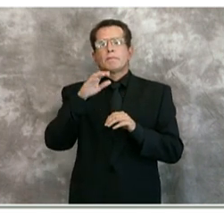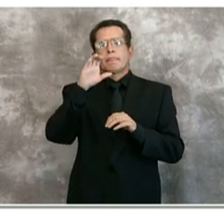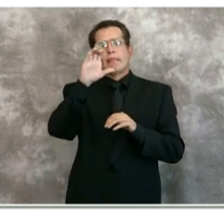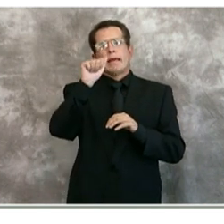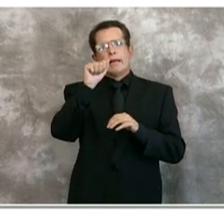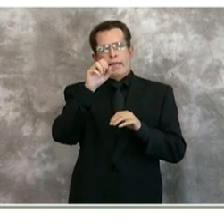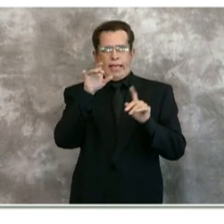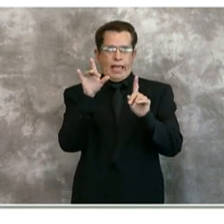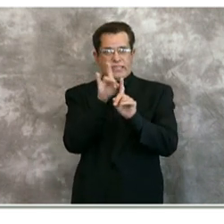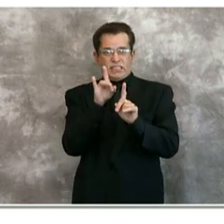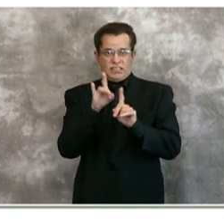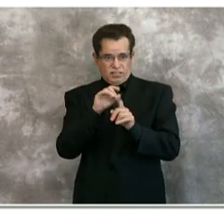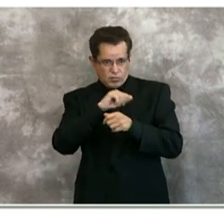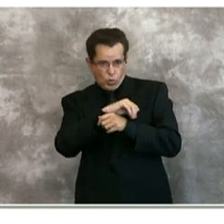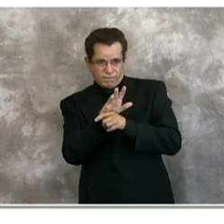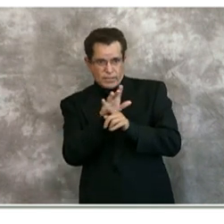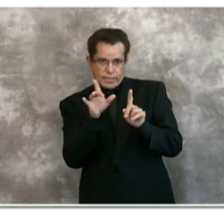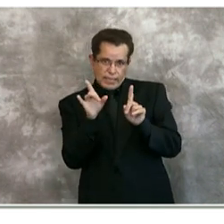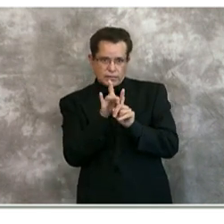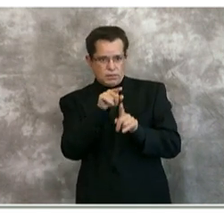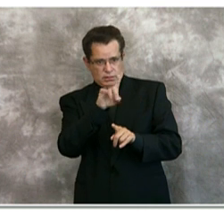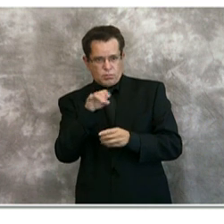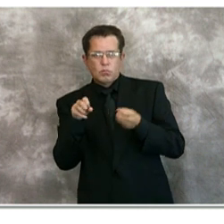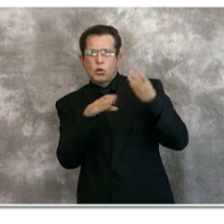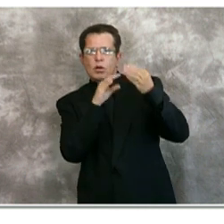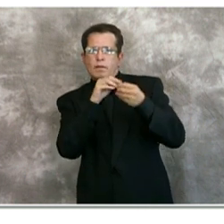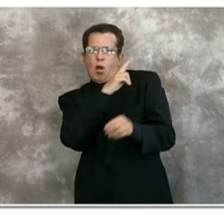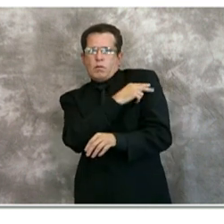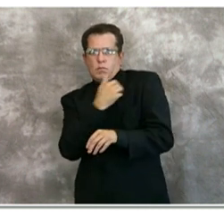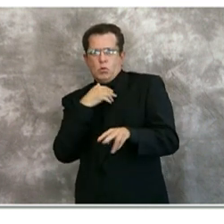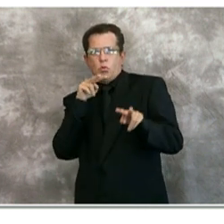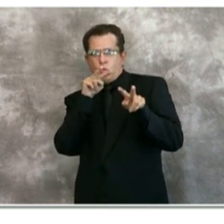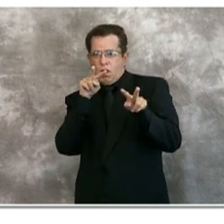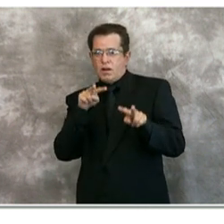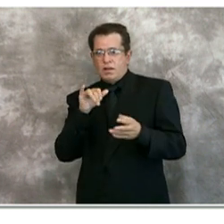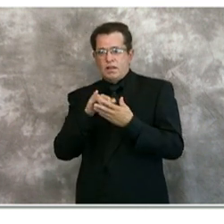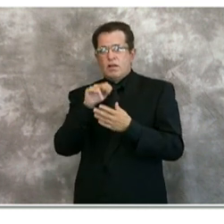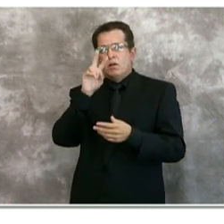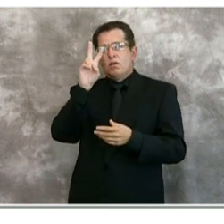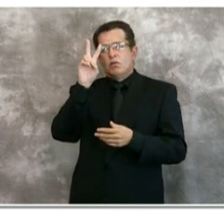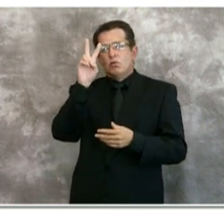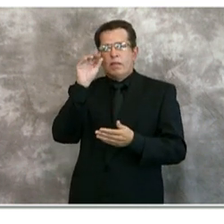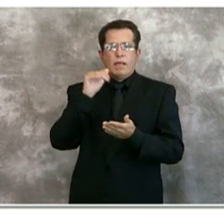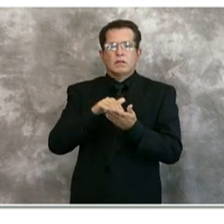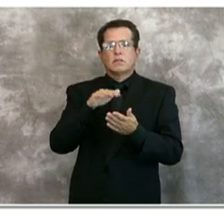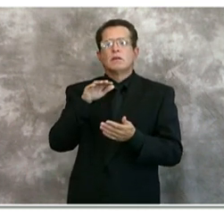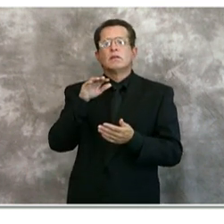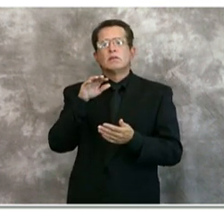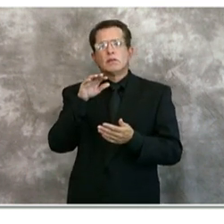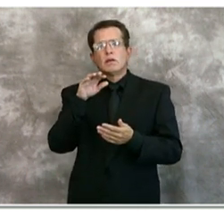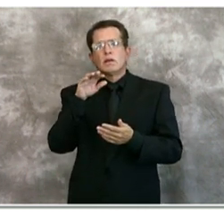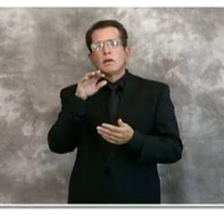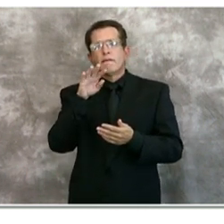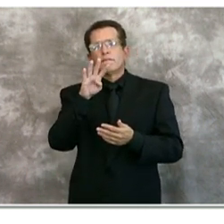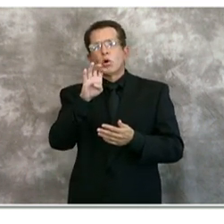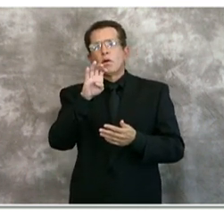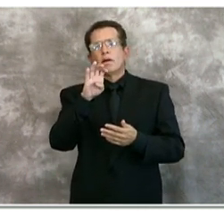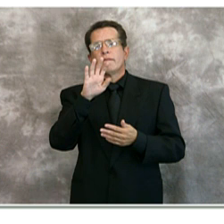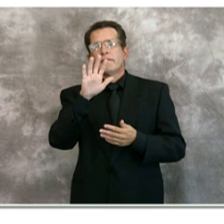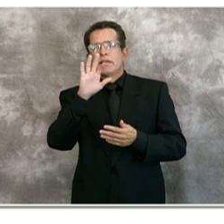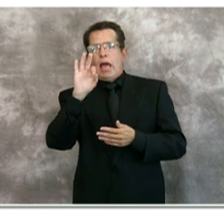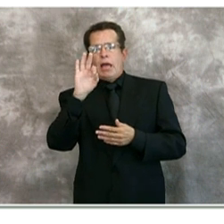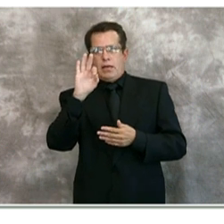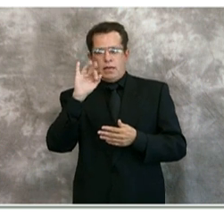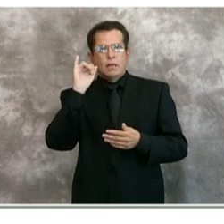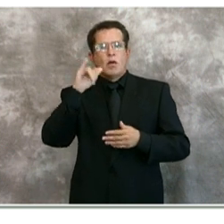cases that have been hospitalized. Of the 2,430 hospitalizations, the 50 and over